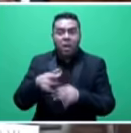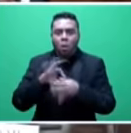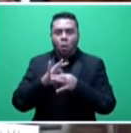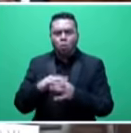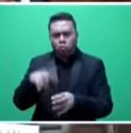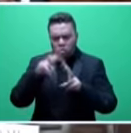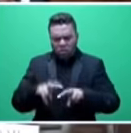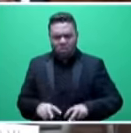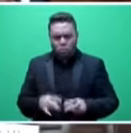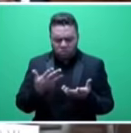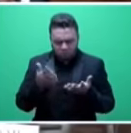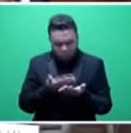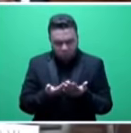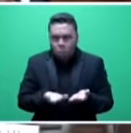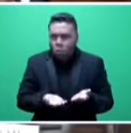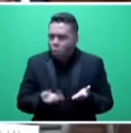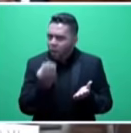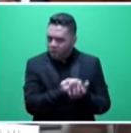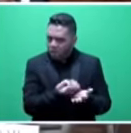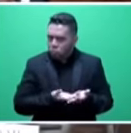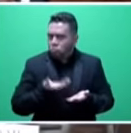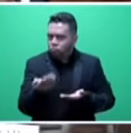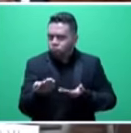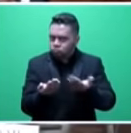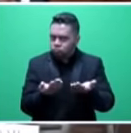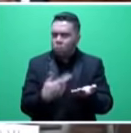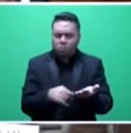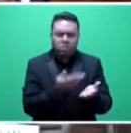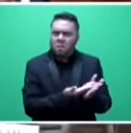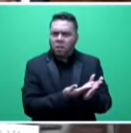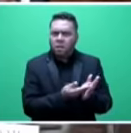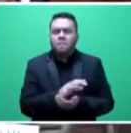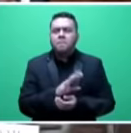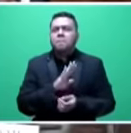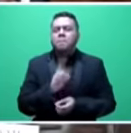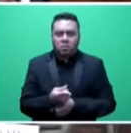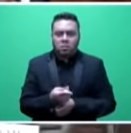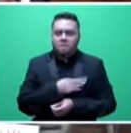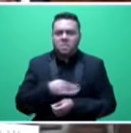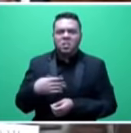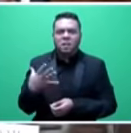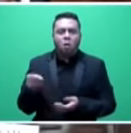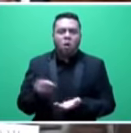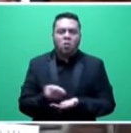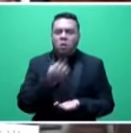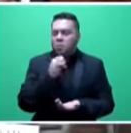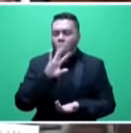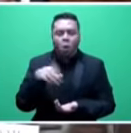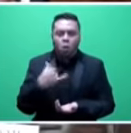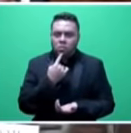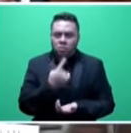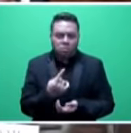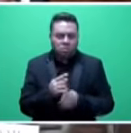research. Mr. Speaker, sir, the Minister of the Economy always pretends to be an expert of the economy and finance and